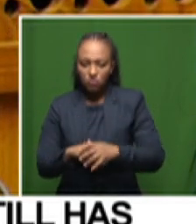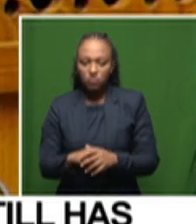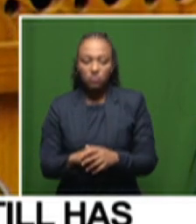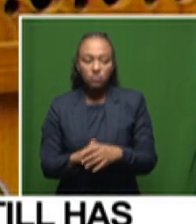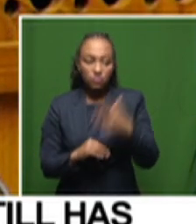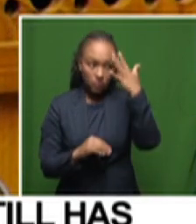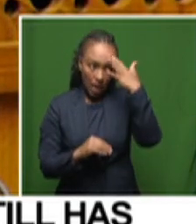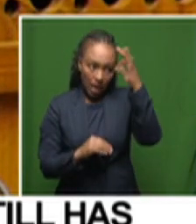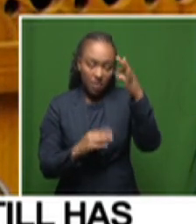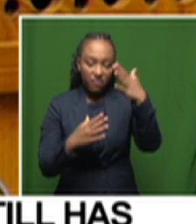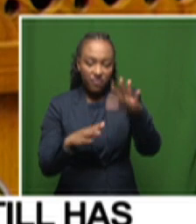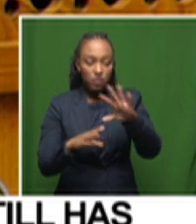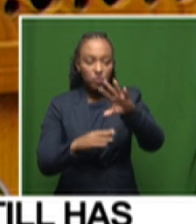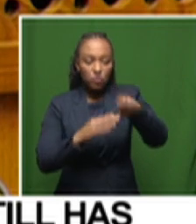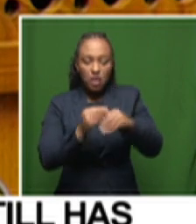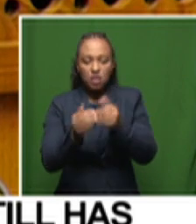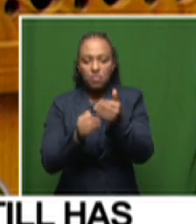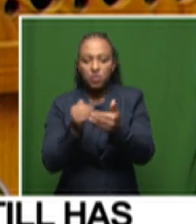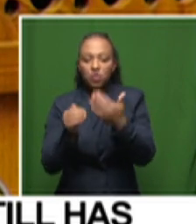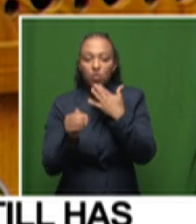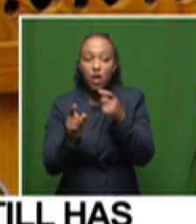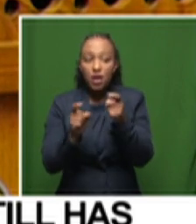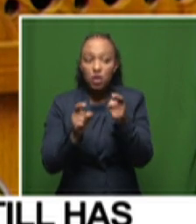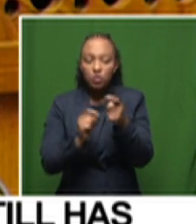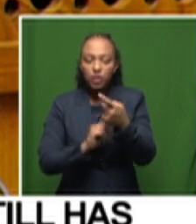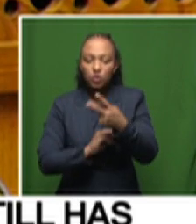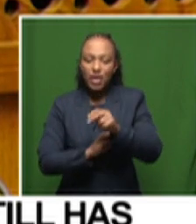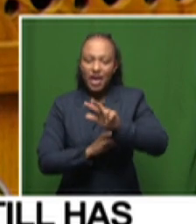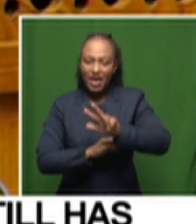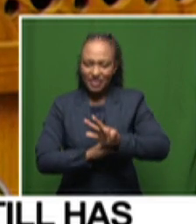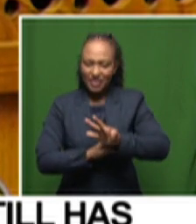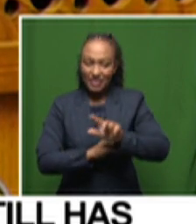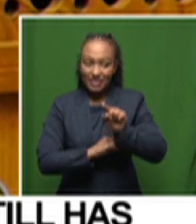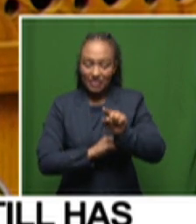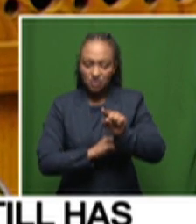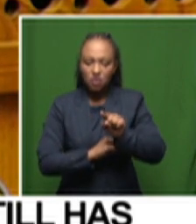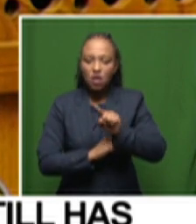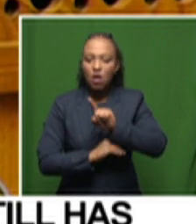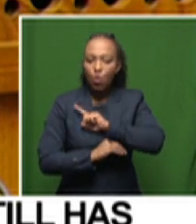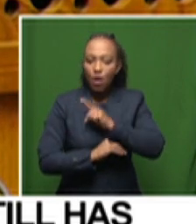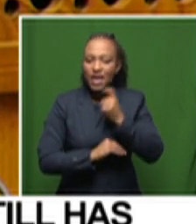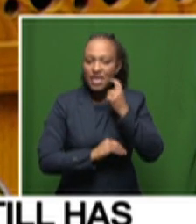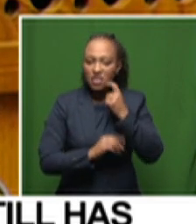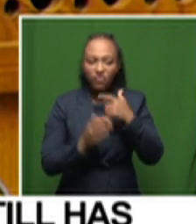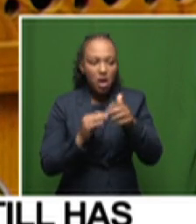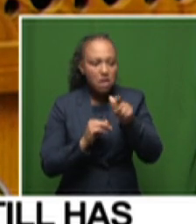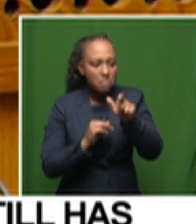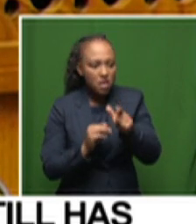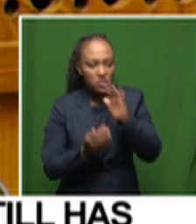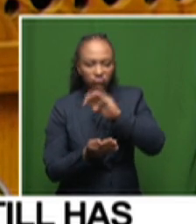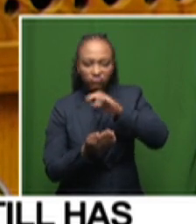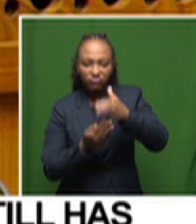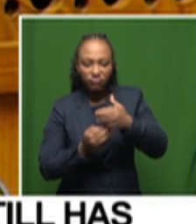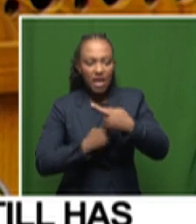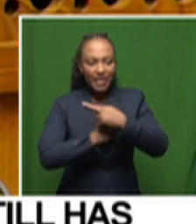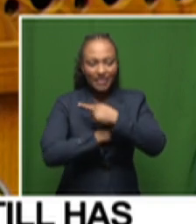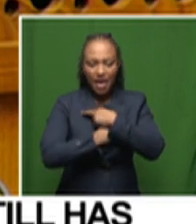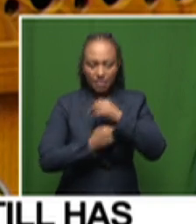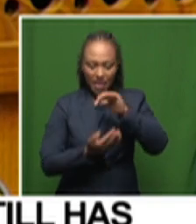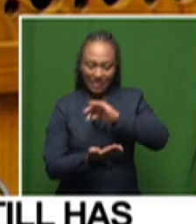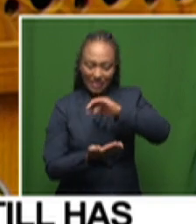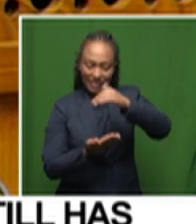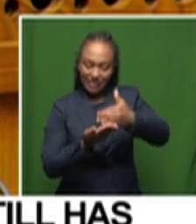process to review Regulation 28 to make it easier for retirement funds to increase